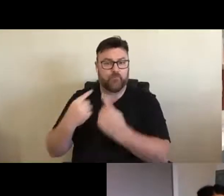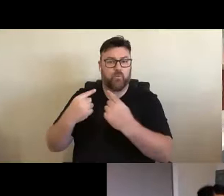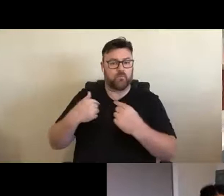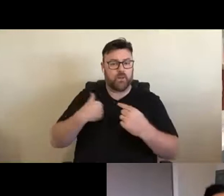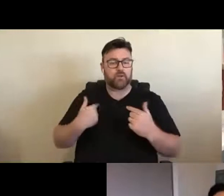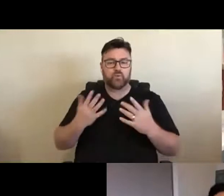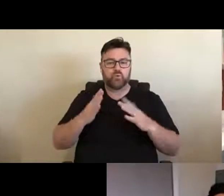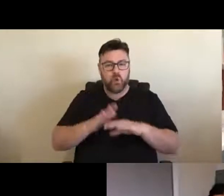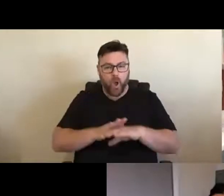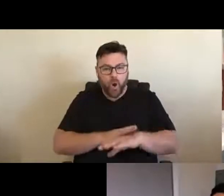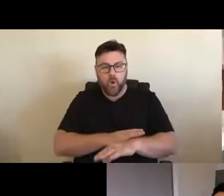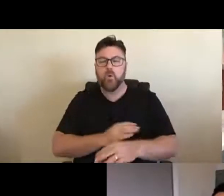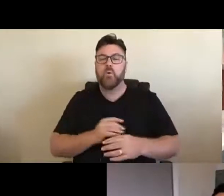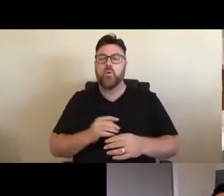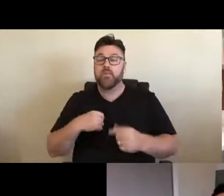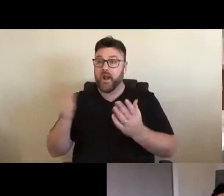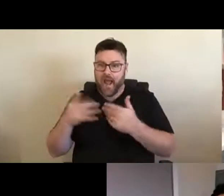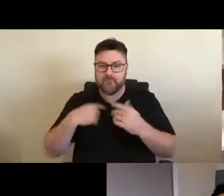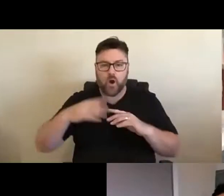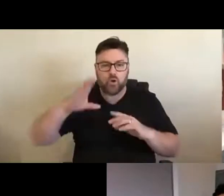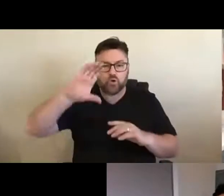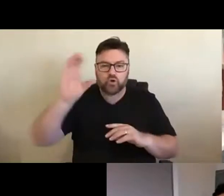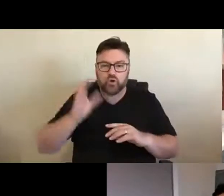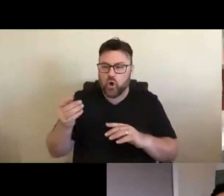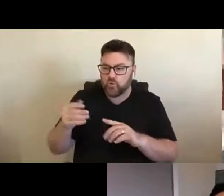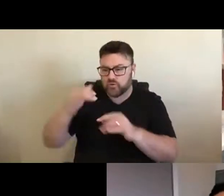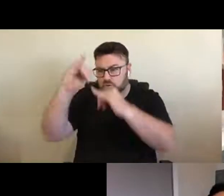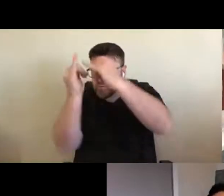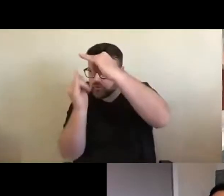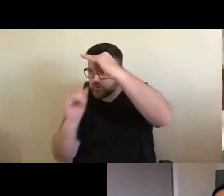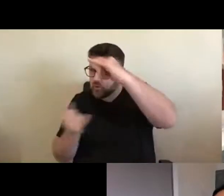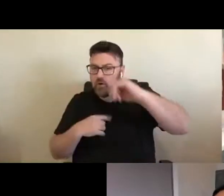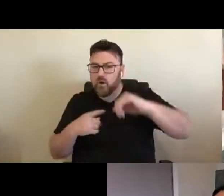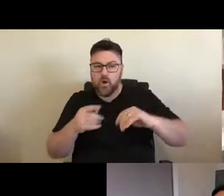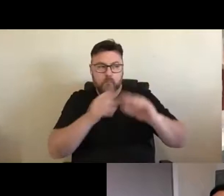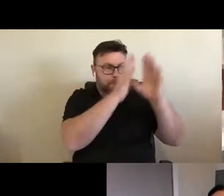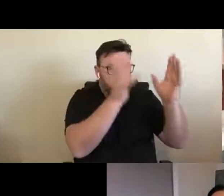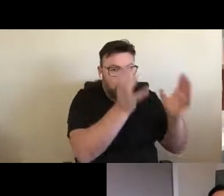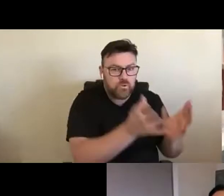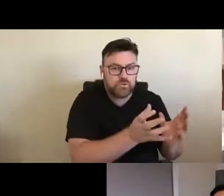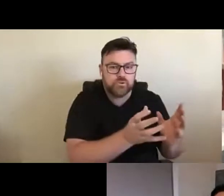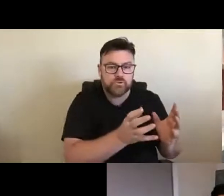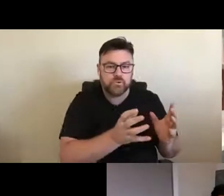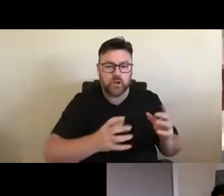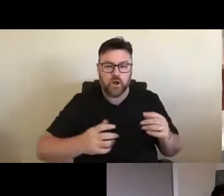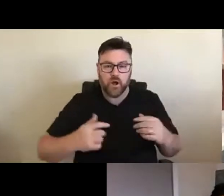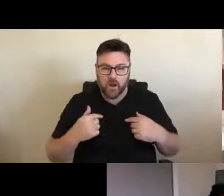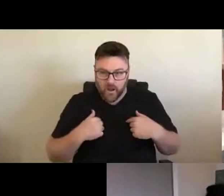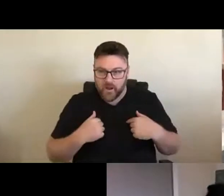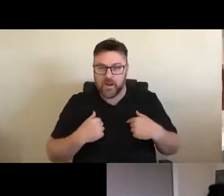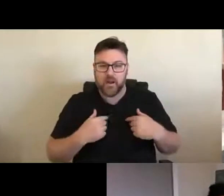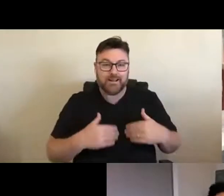stretches of coastline and bush trails there, and pushed me to the fringes of the day, morning and